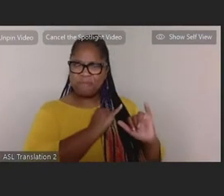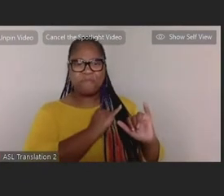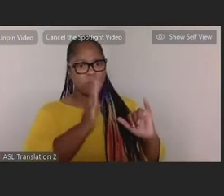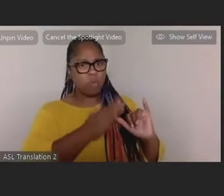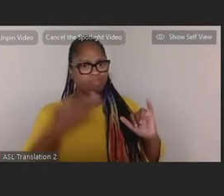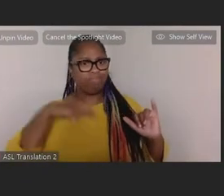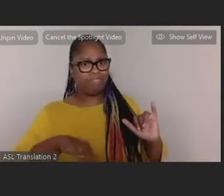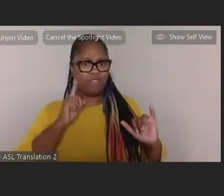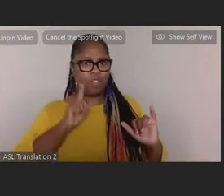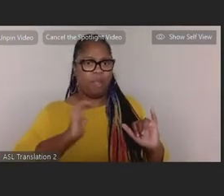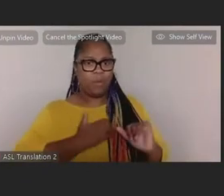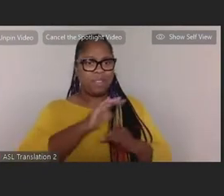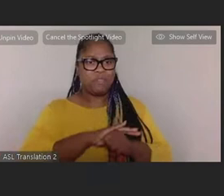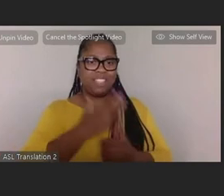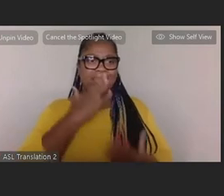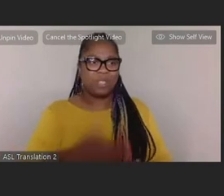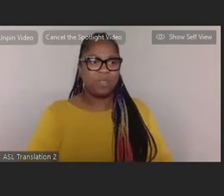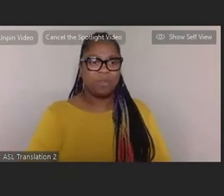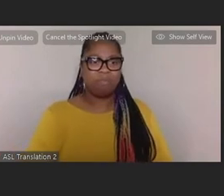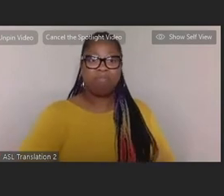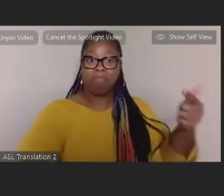our neighborhood. Thank you.